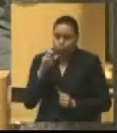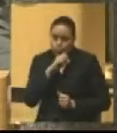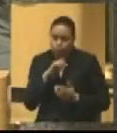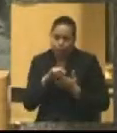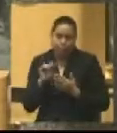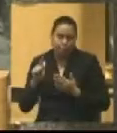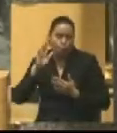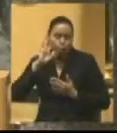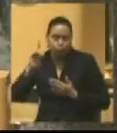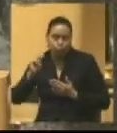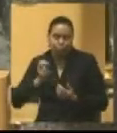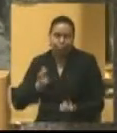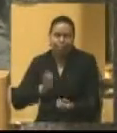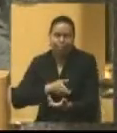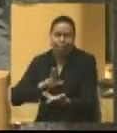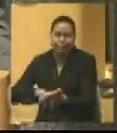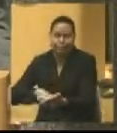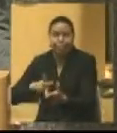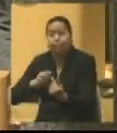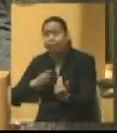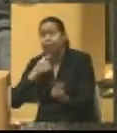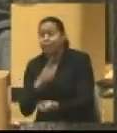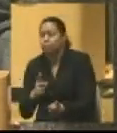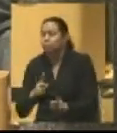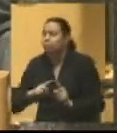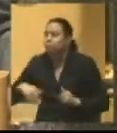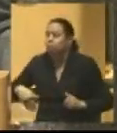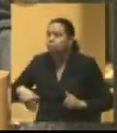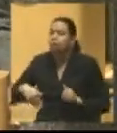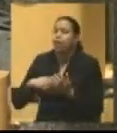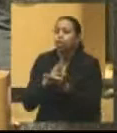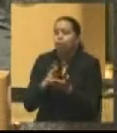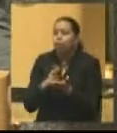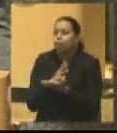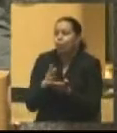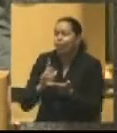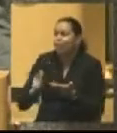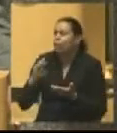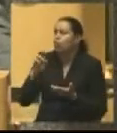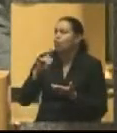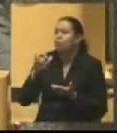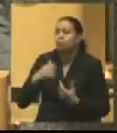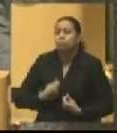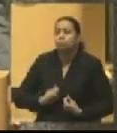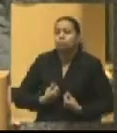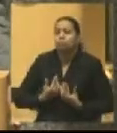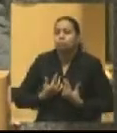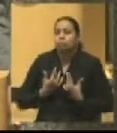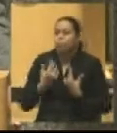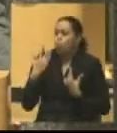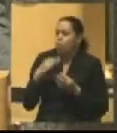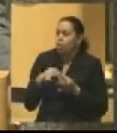would issue it shortly after he signed the bill, but he didn't, and after 3 or 4 weeks, Greeley was losing his patience. Why